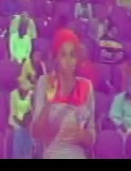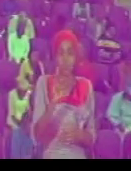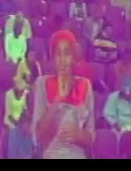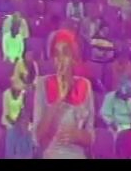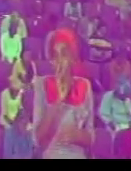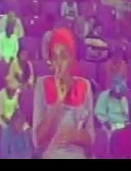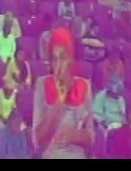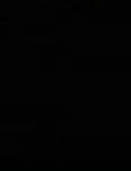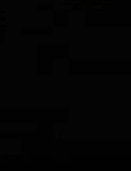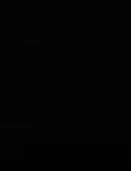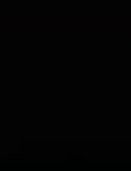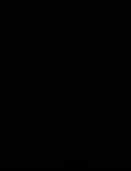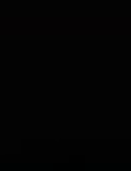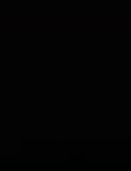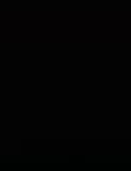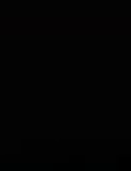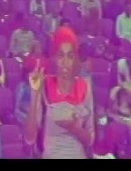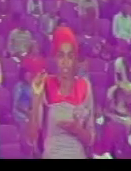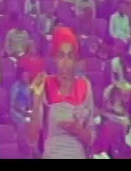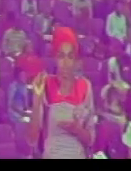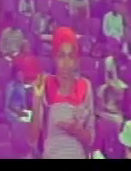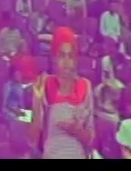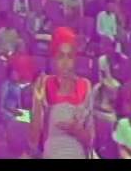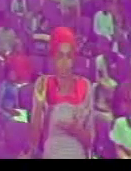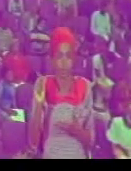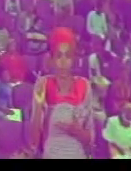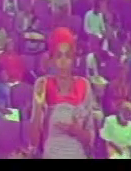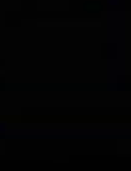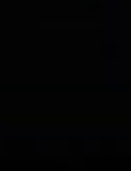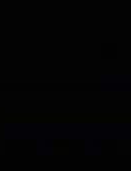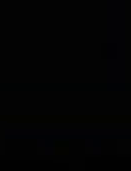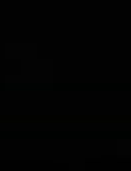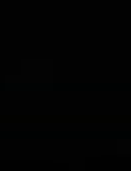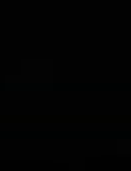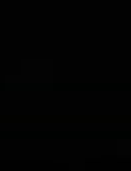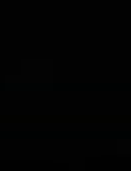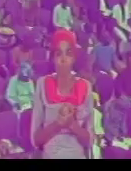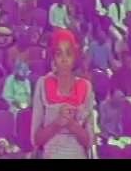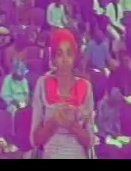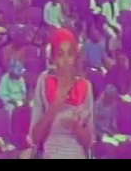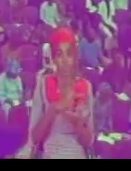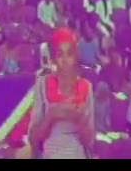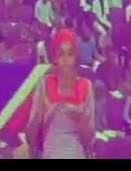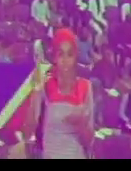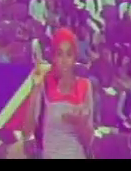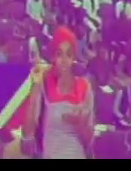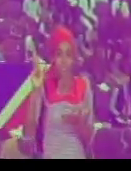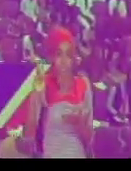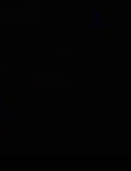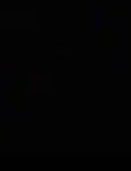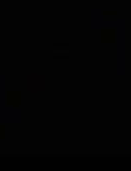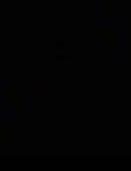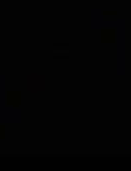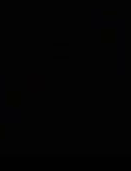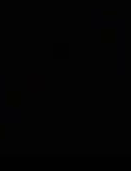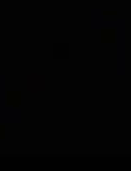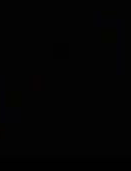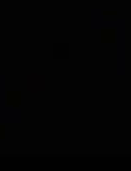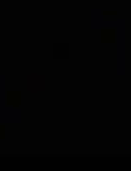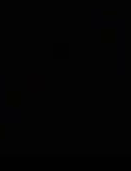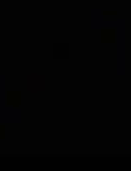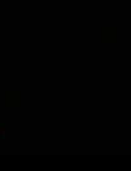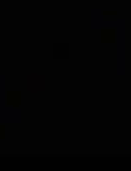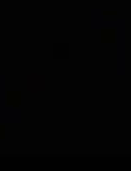water. 24 now, in verse 24, and the people murmured, and the people murmured, and the